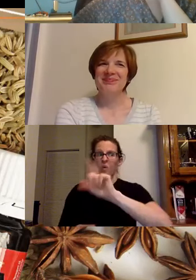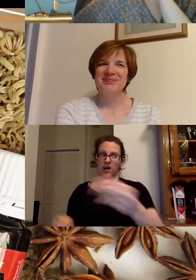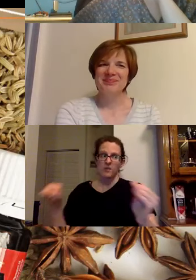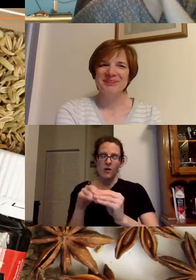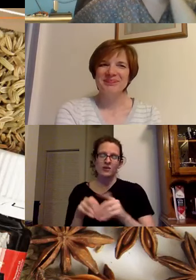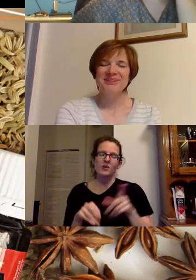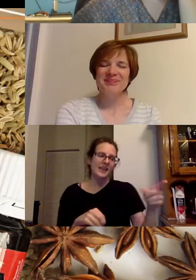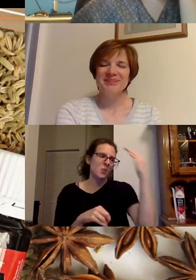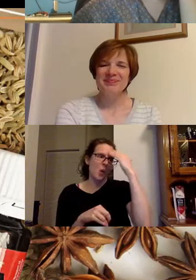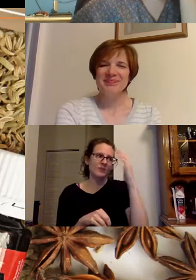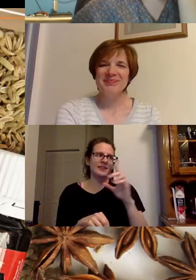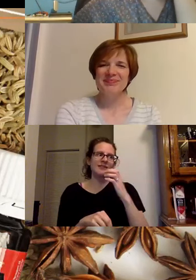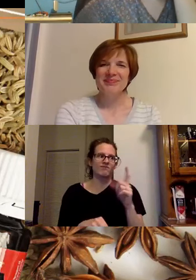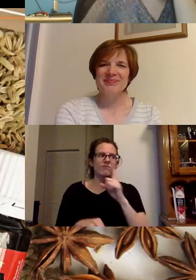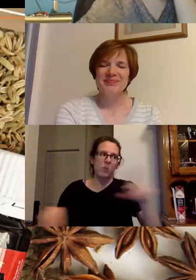works.